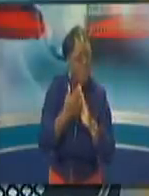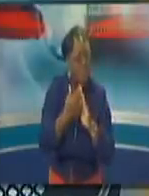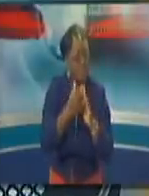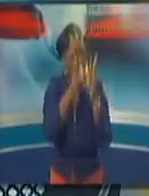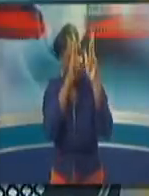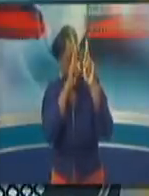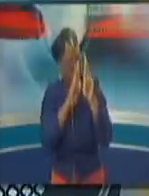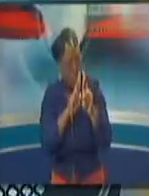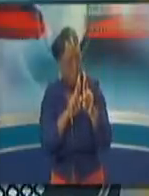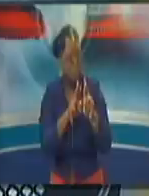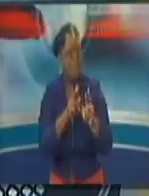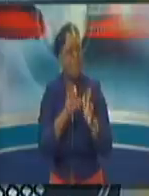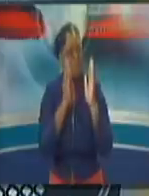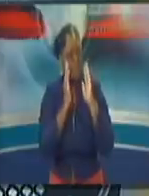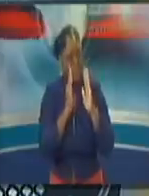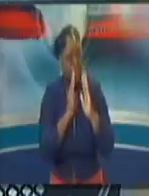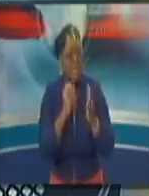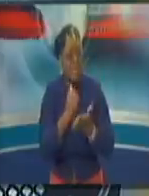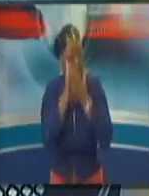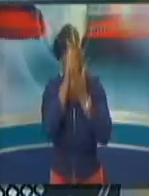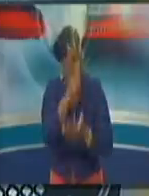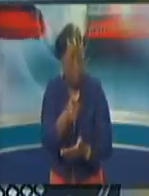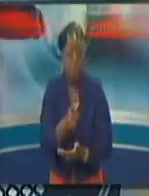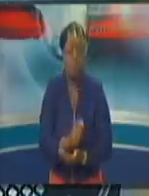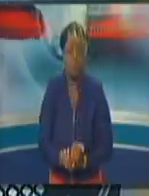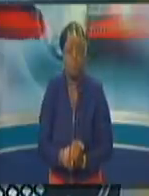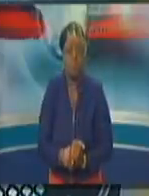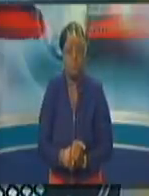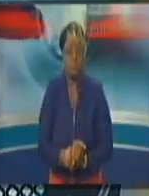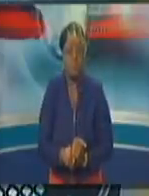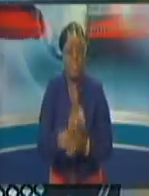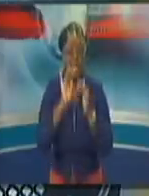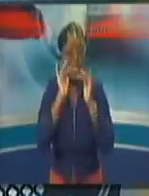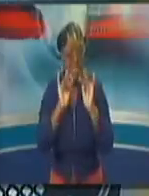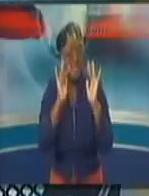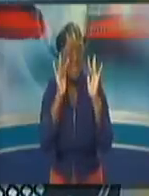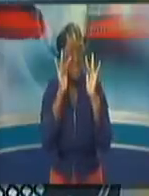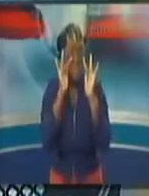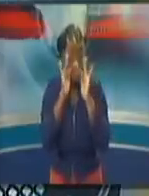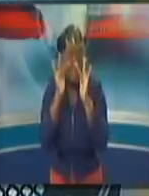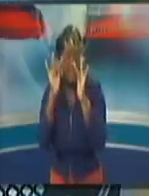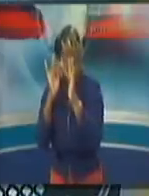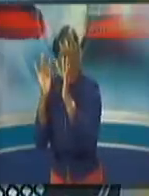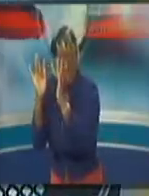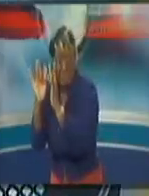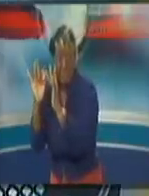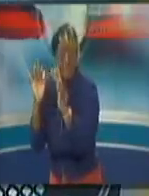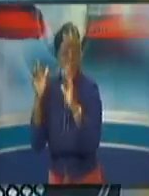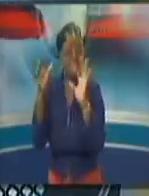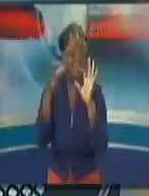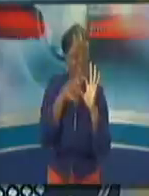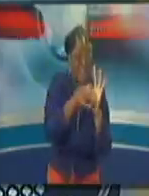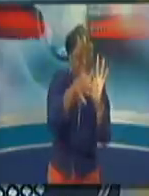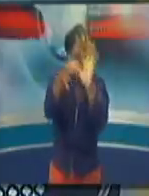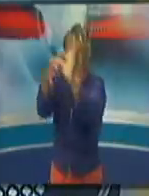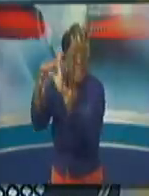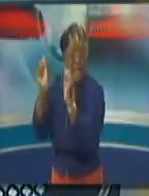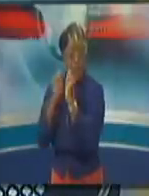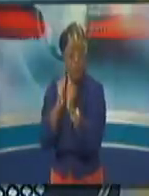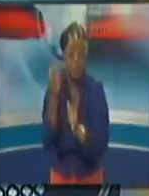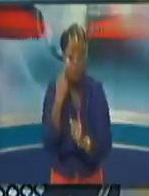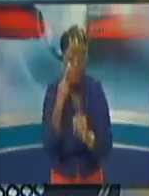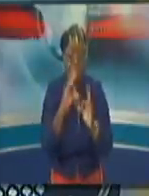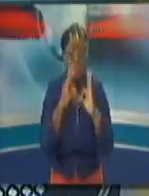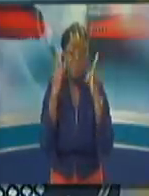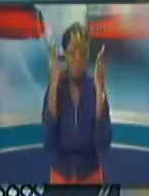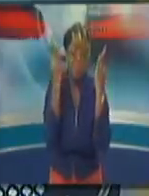to who can help you cope. Stay connected with friends and family. That's very important. And you may have to do this virtually.